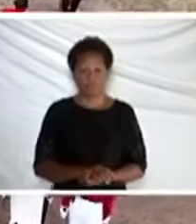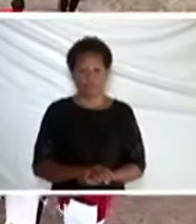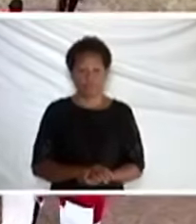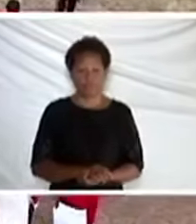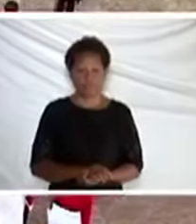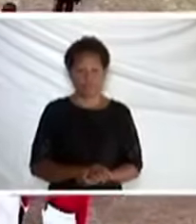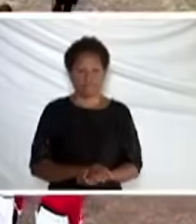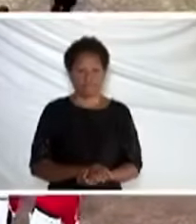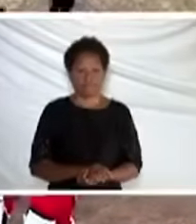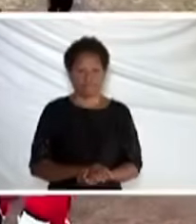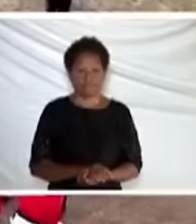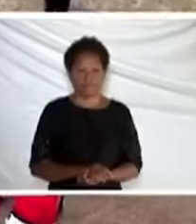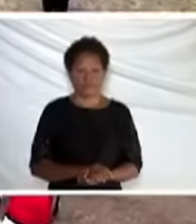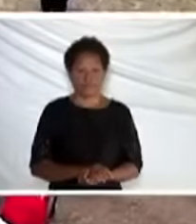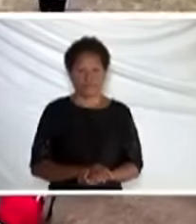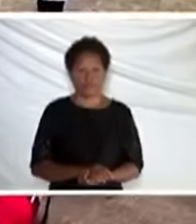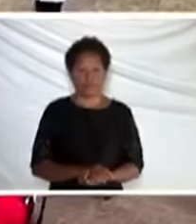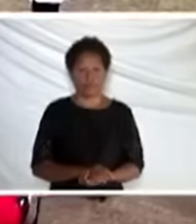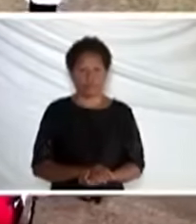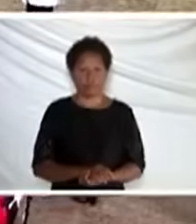Balance.